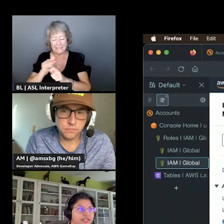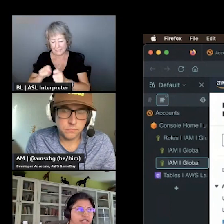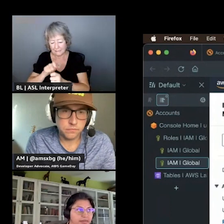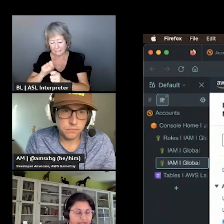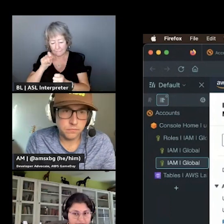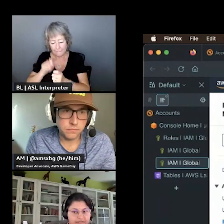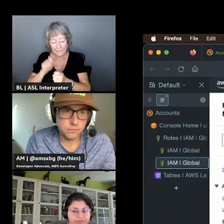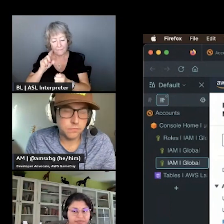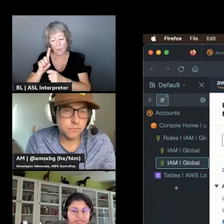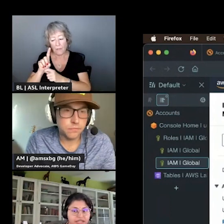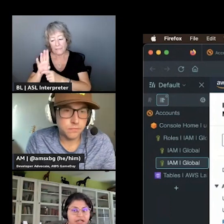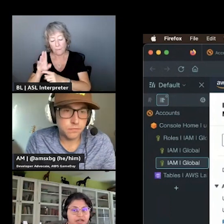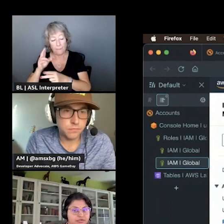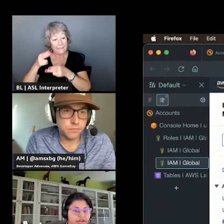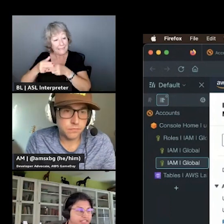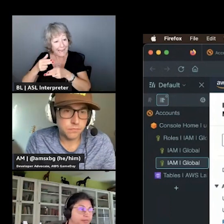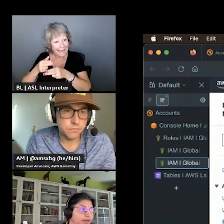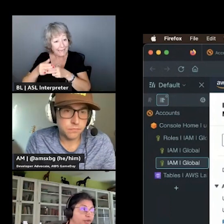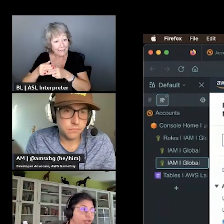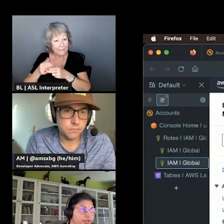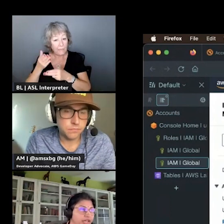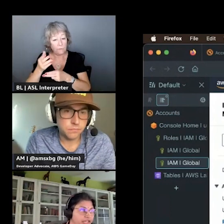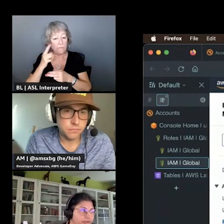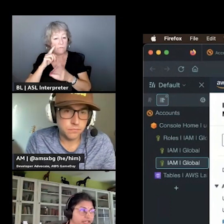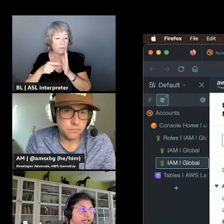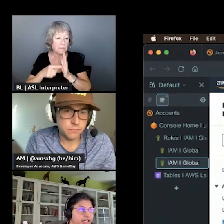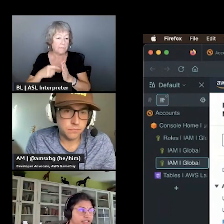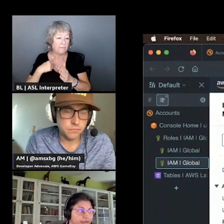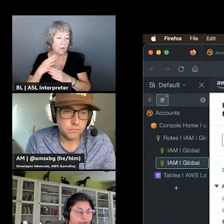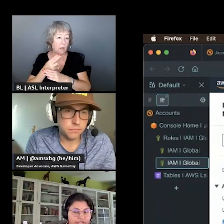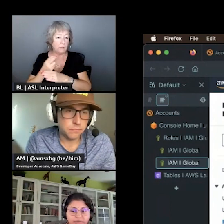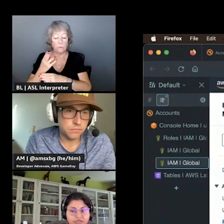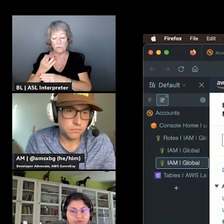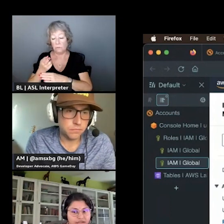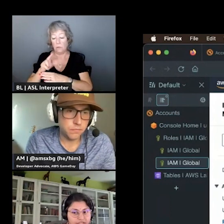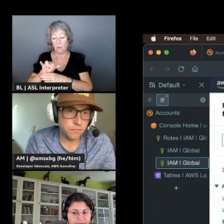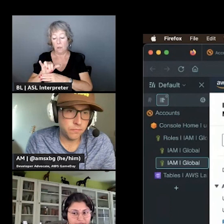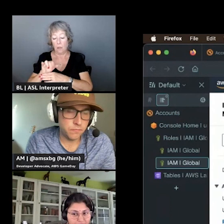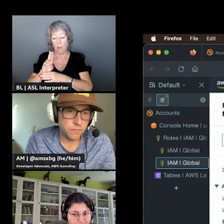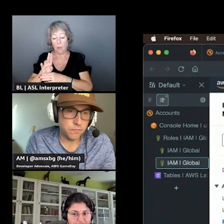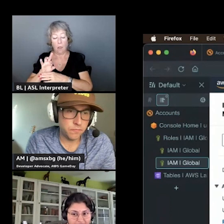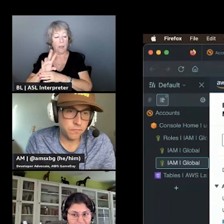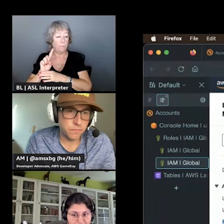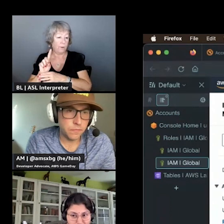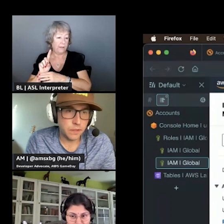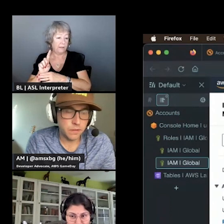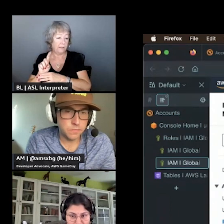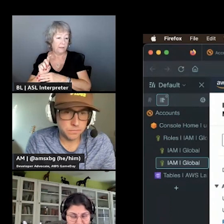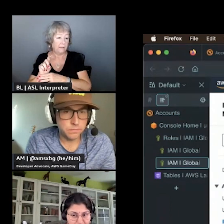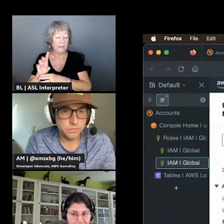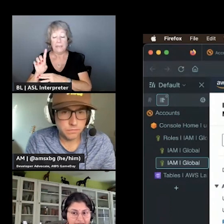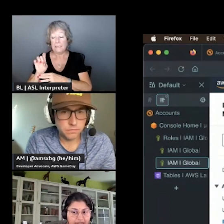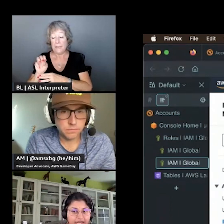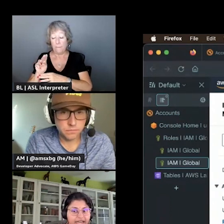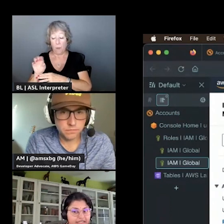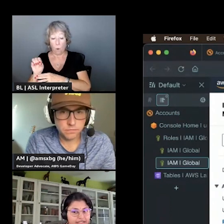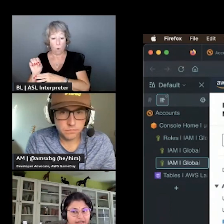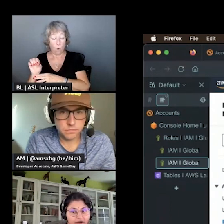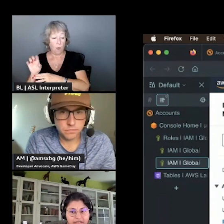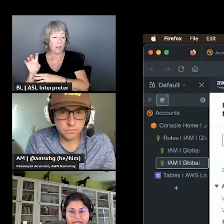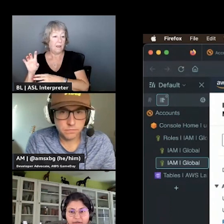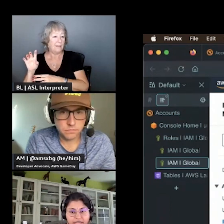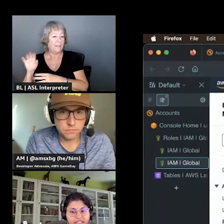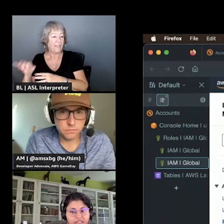the database name here. For example, I'm going to use a hybrid demo DB. So I will specify only the hybrid demo DB here,